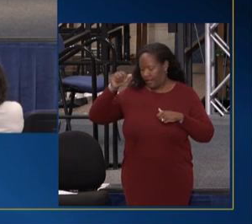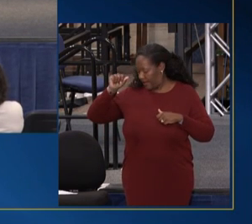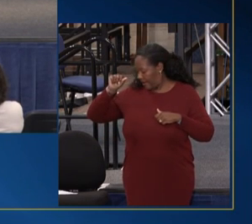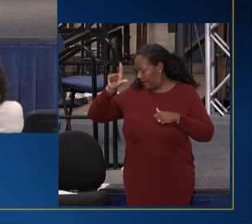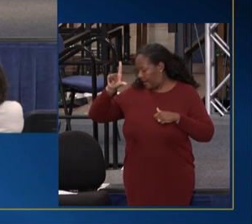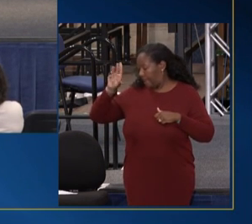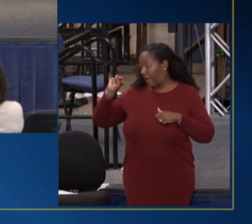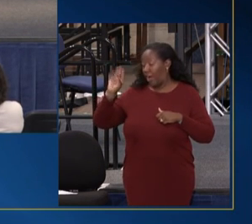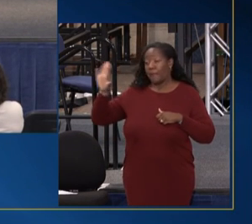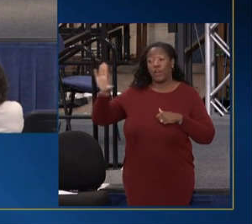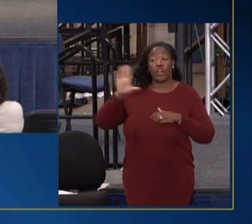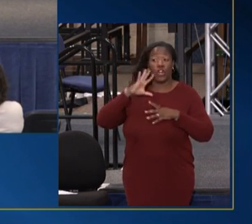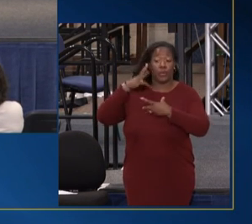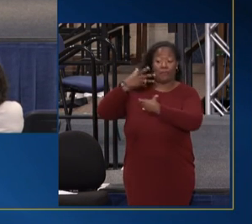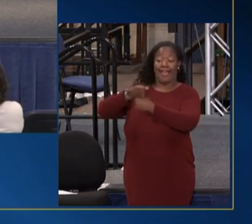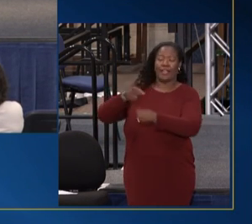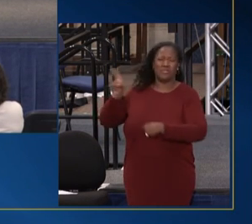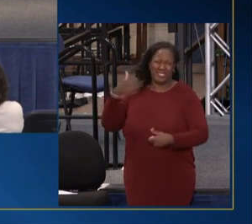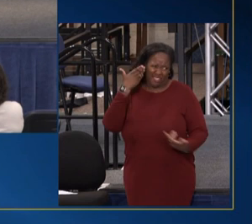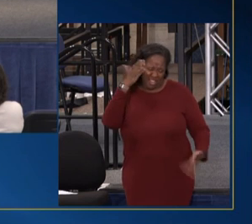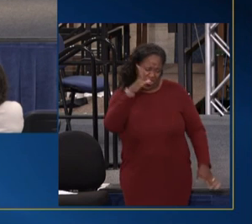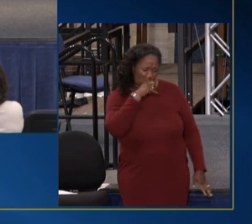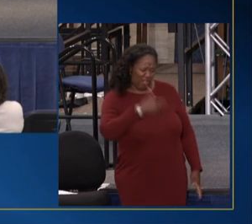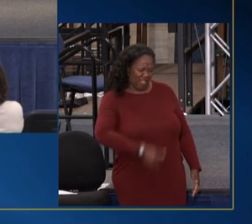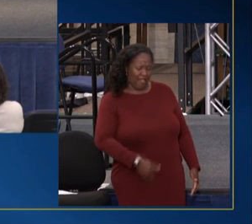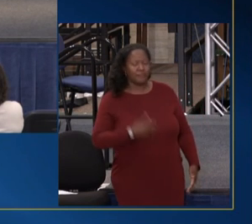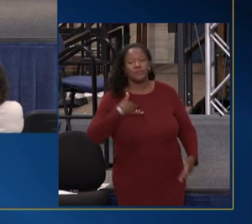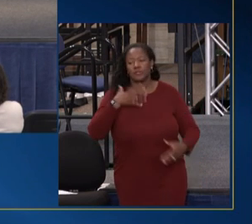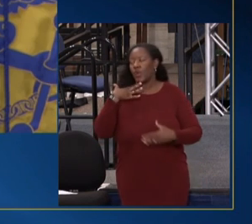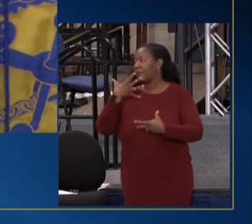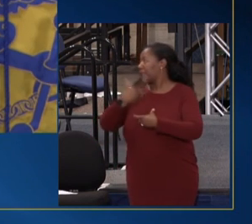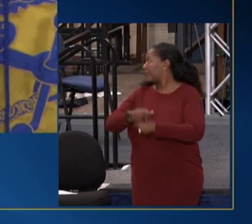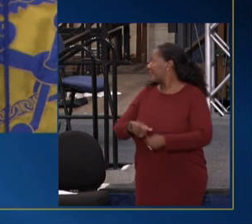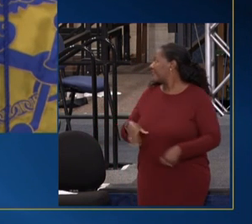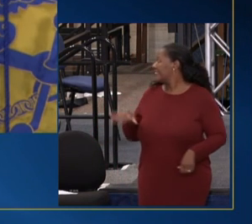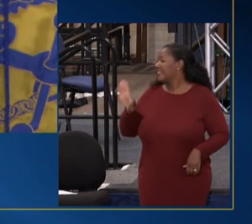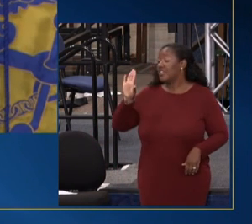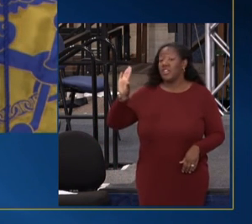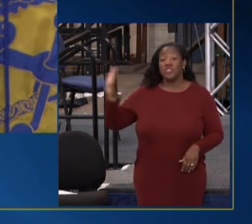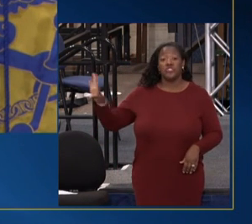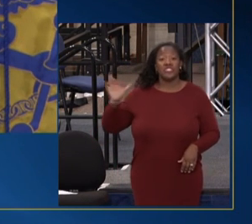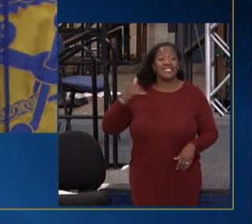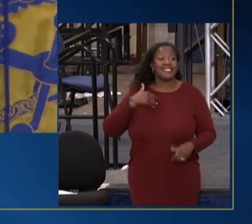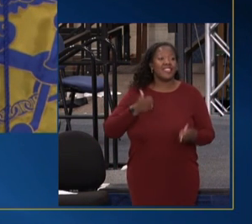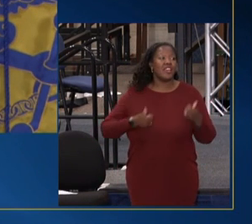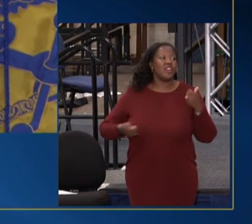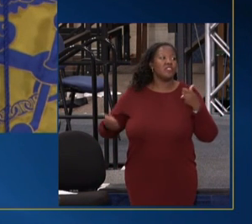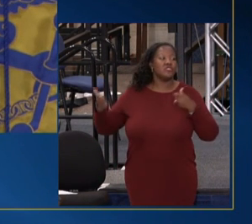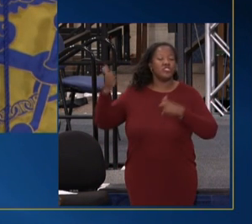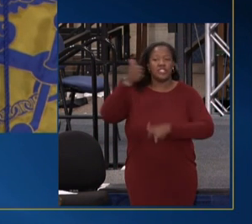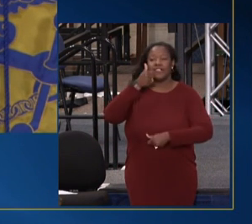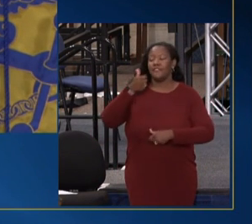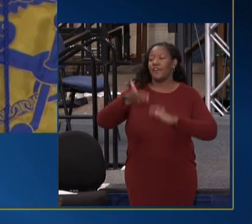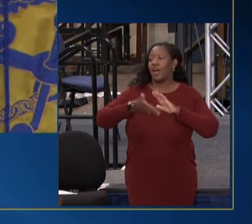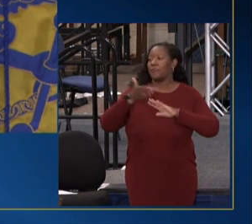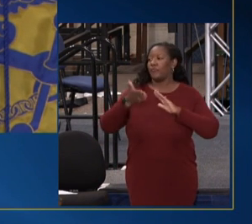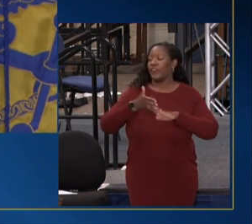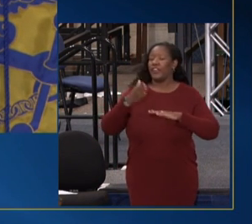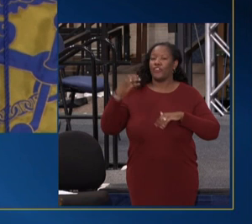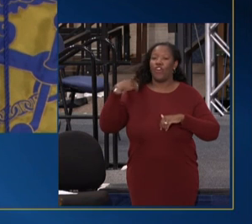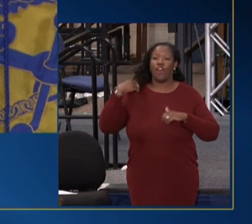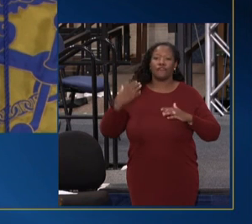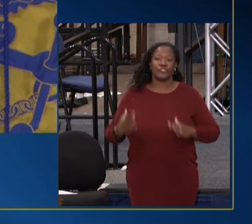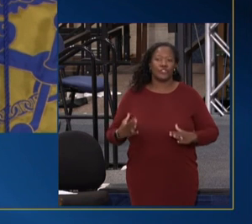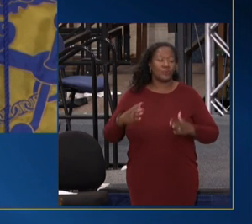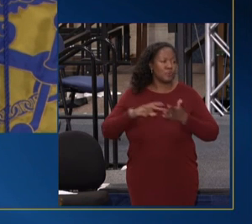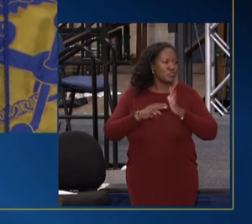So I'll be very brief. Deputy Secretary Palm, in her role, she is a chief operating officer for the department, which means she